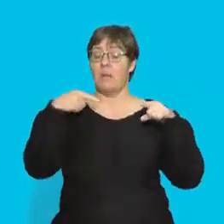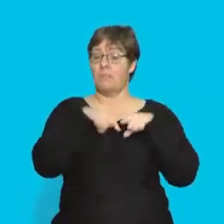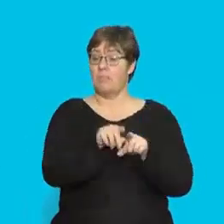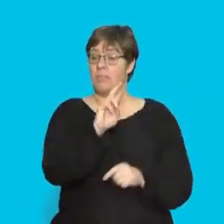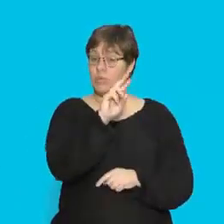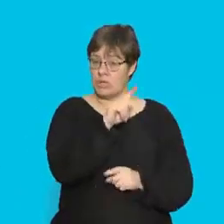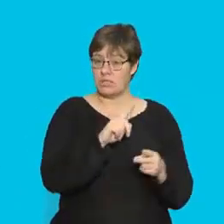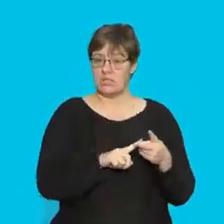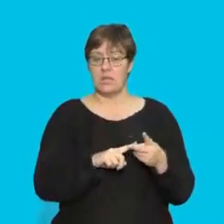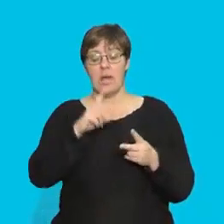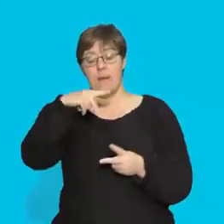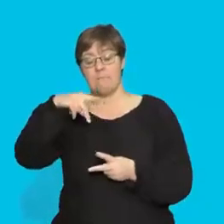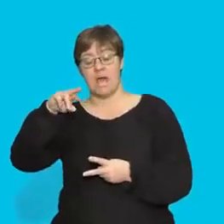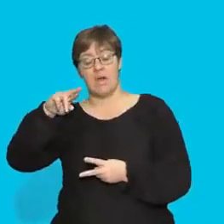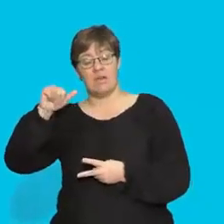mutualism,